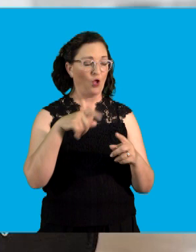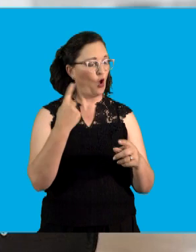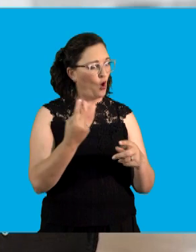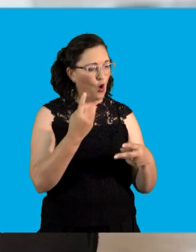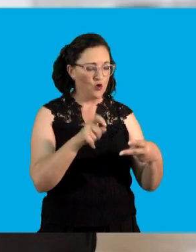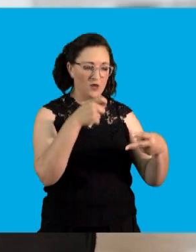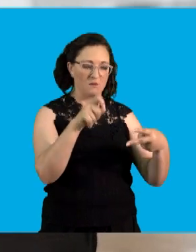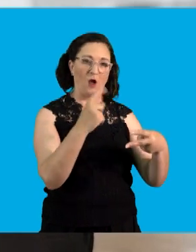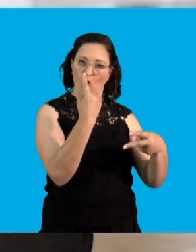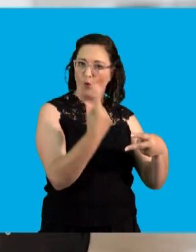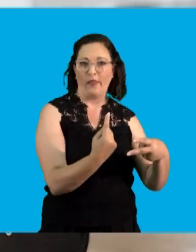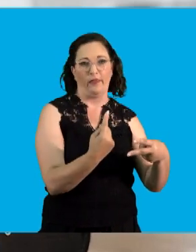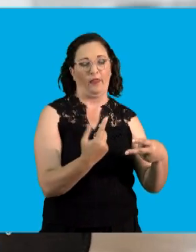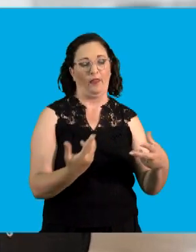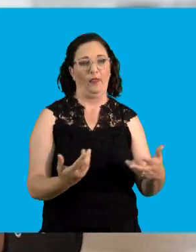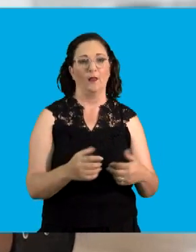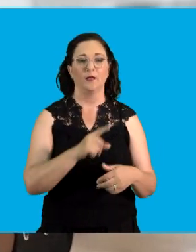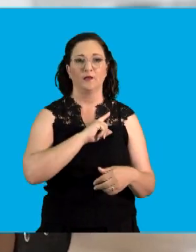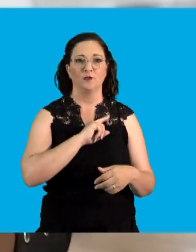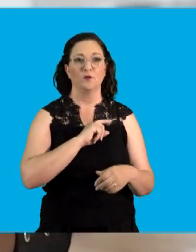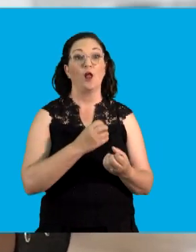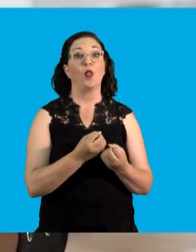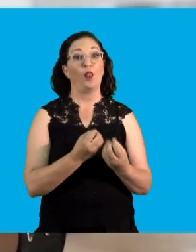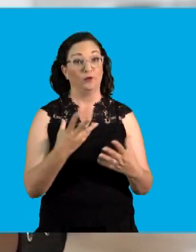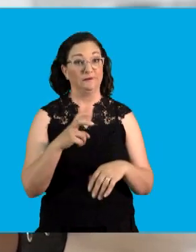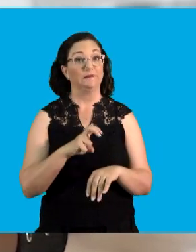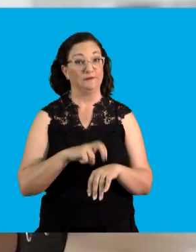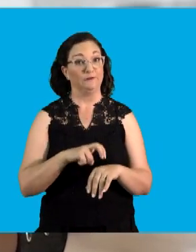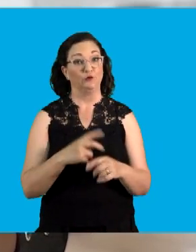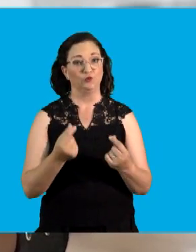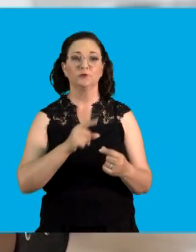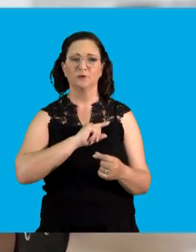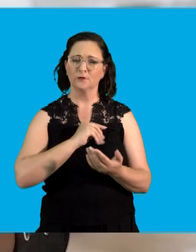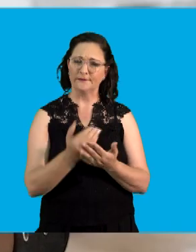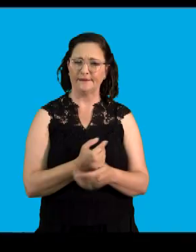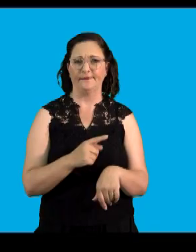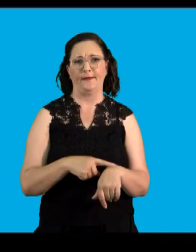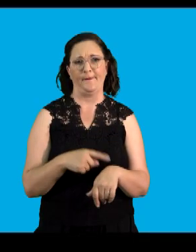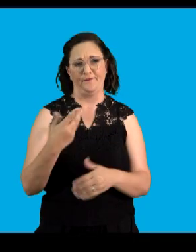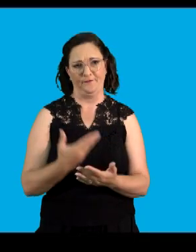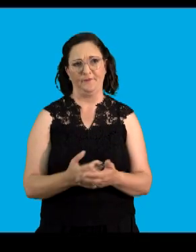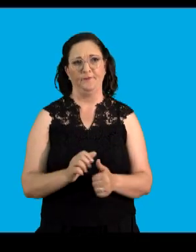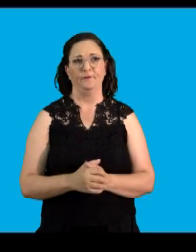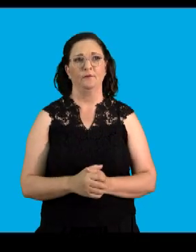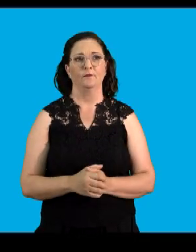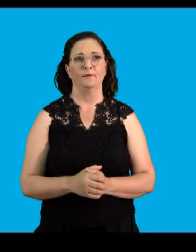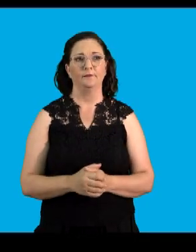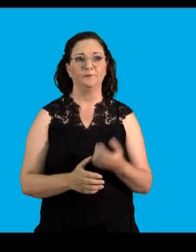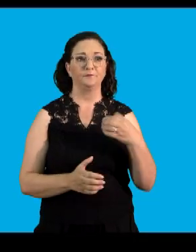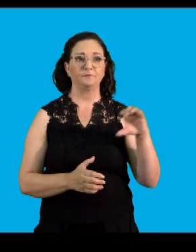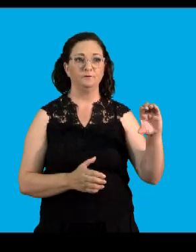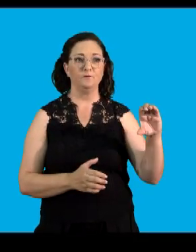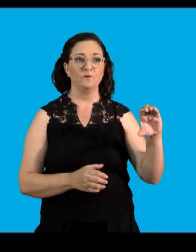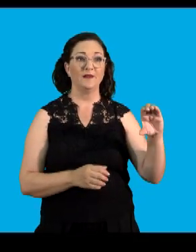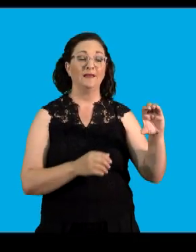yourself some time, because there's a lot that needs to be done in this exam. All right, as mentioned,